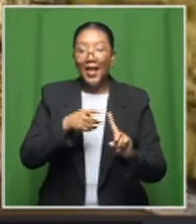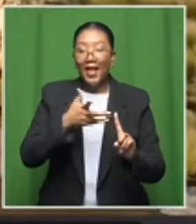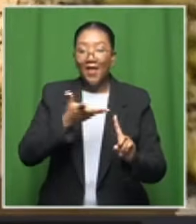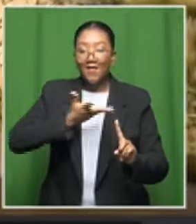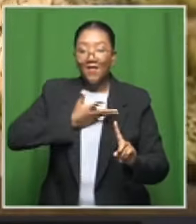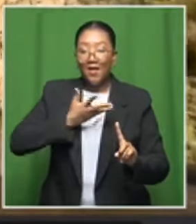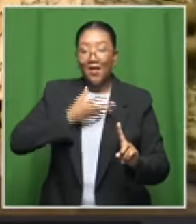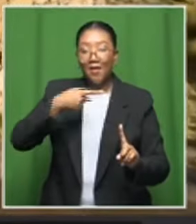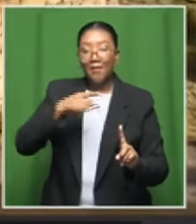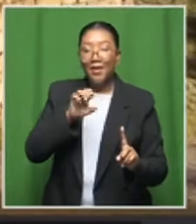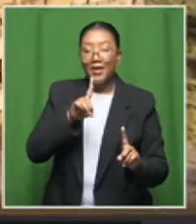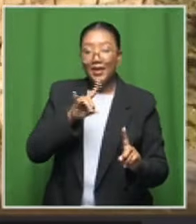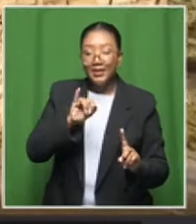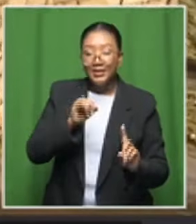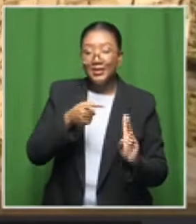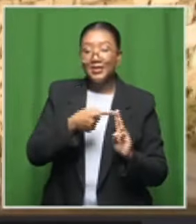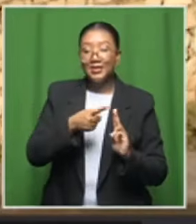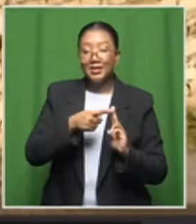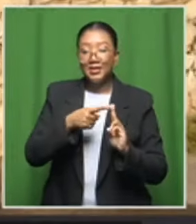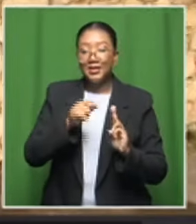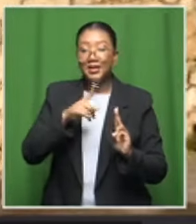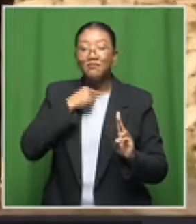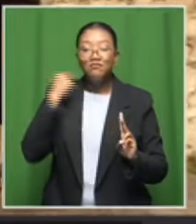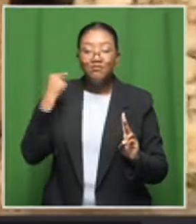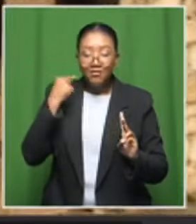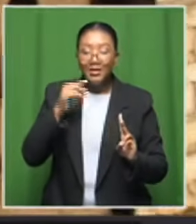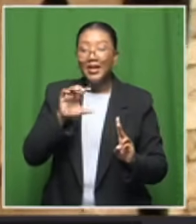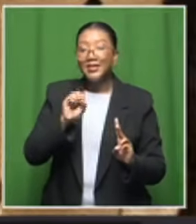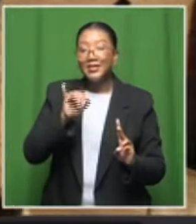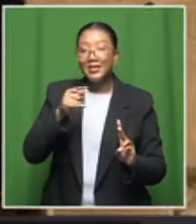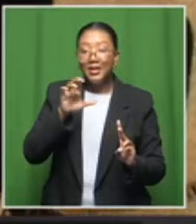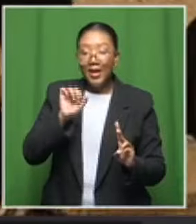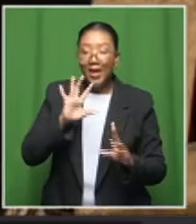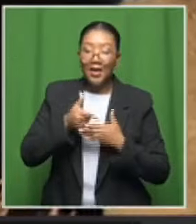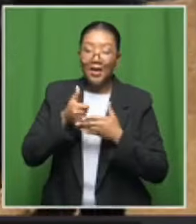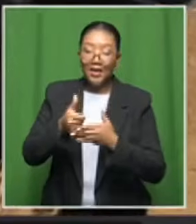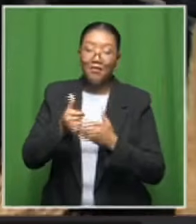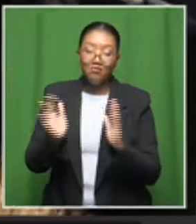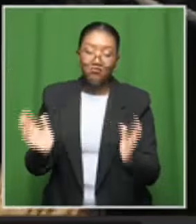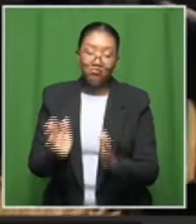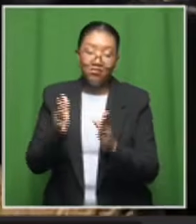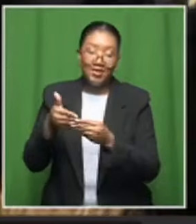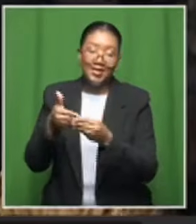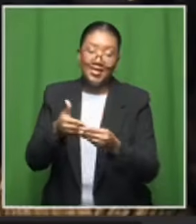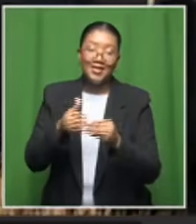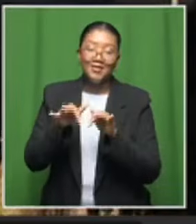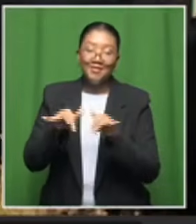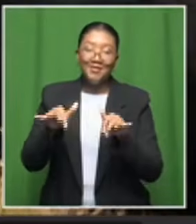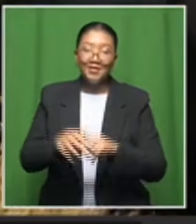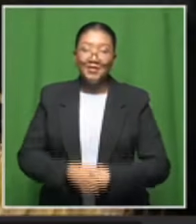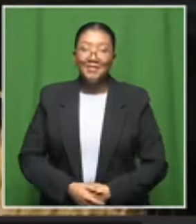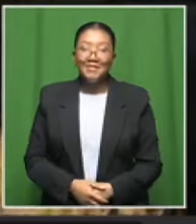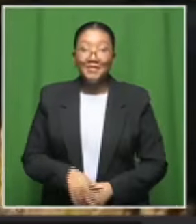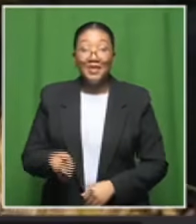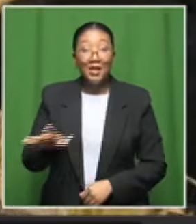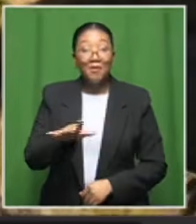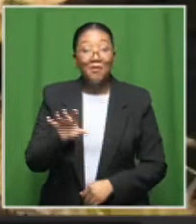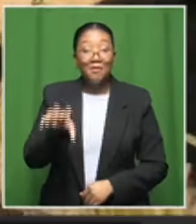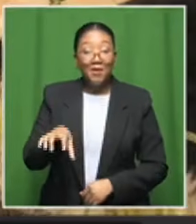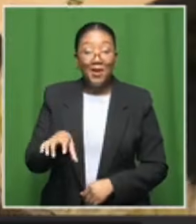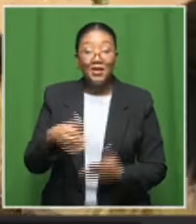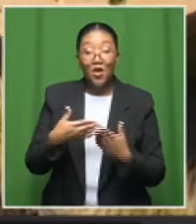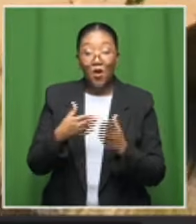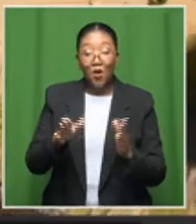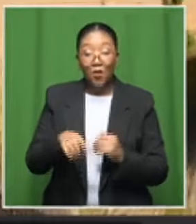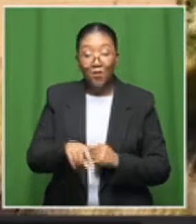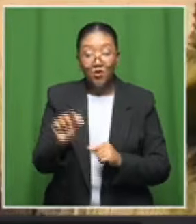Reverend Siga nurtured young minds. But of course, coming back to me now, Sakina, this place of course is going to be open to the public,